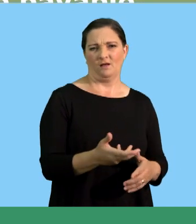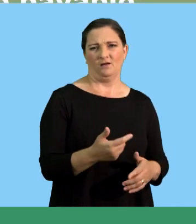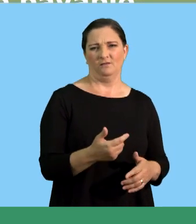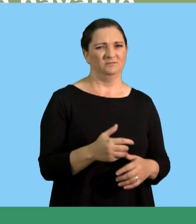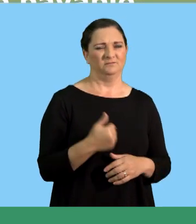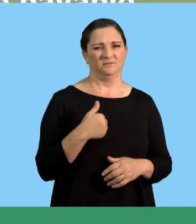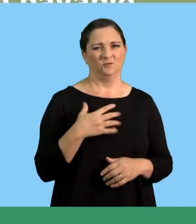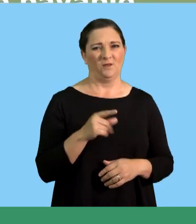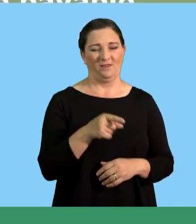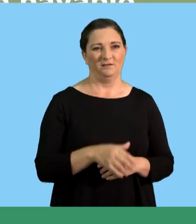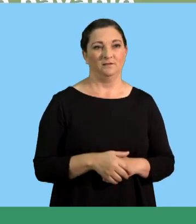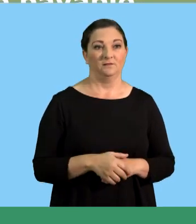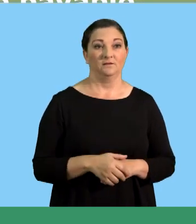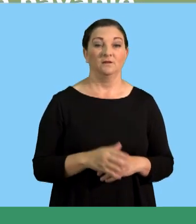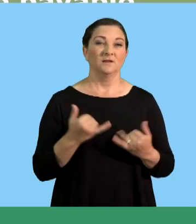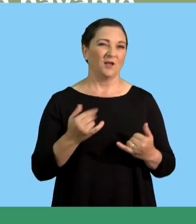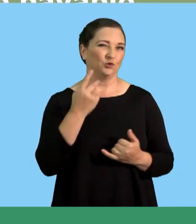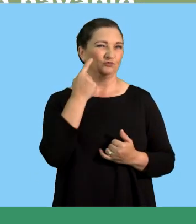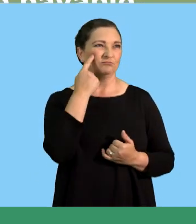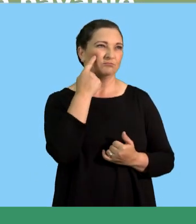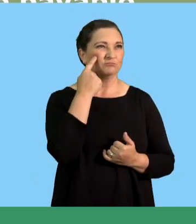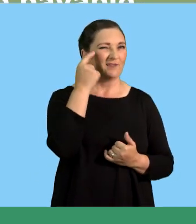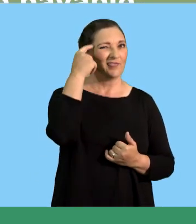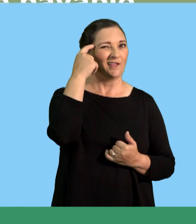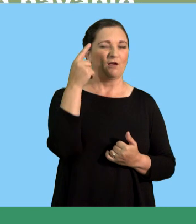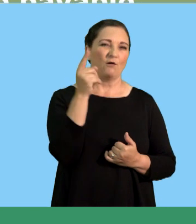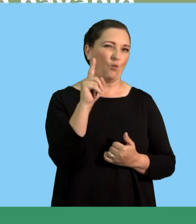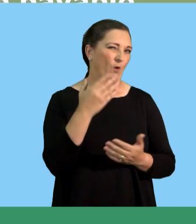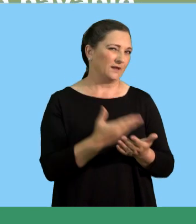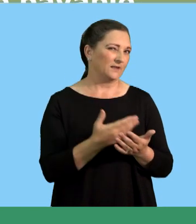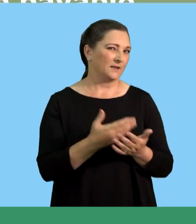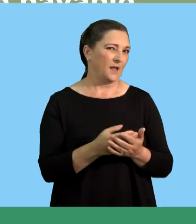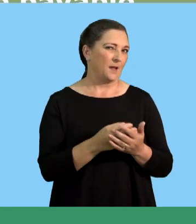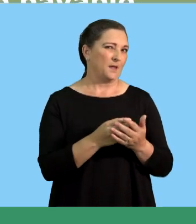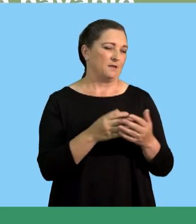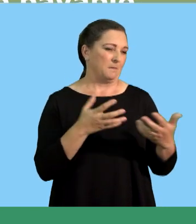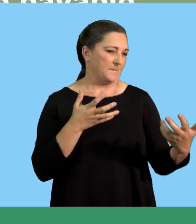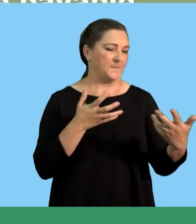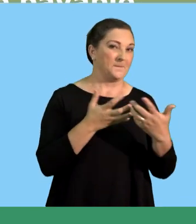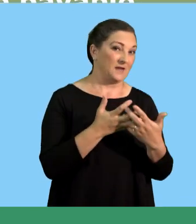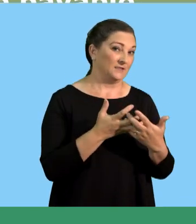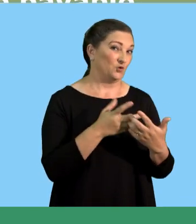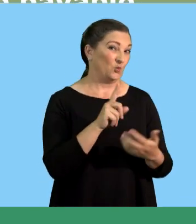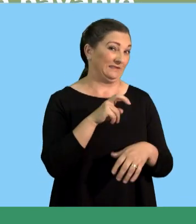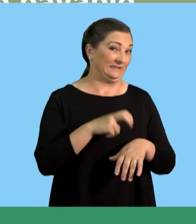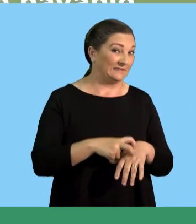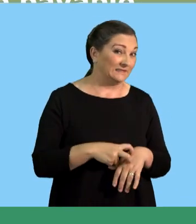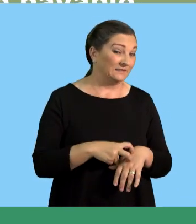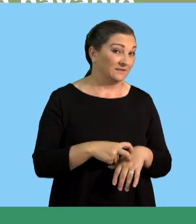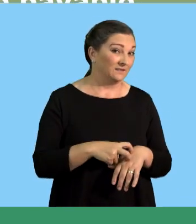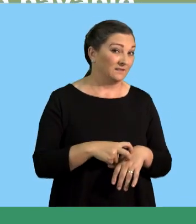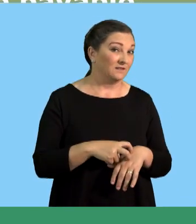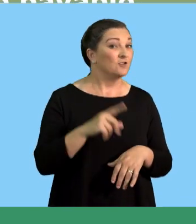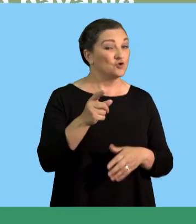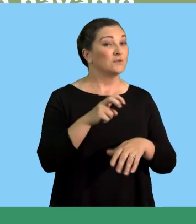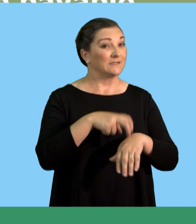the form of investment that will suit Tadeo's requirements and motivate your answer by quoting from the